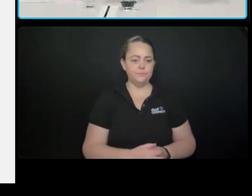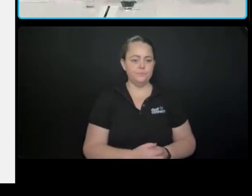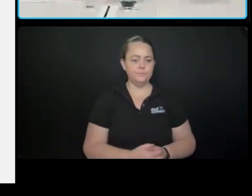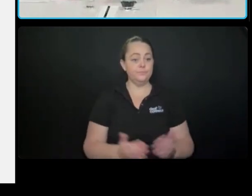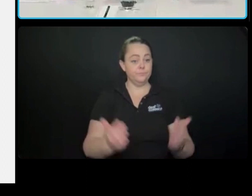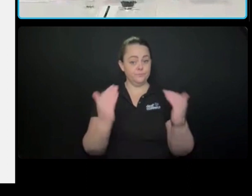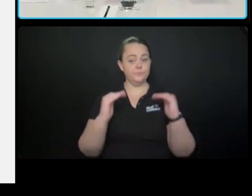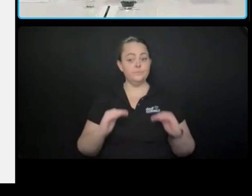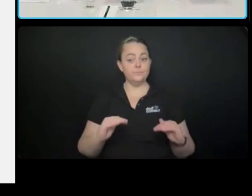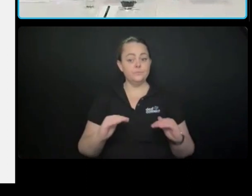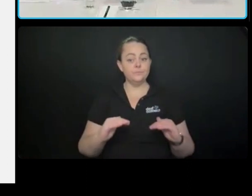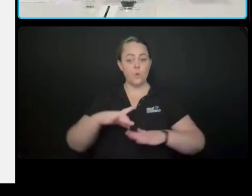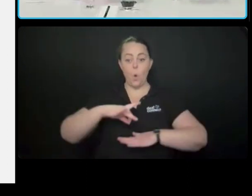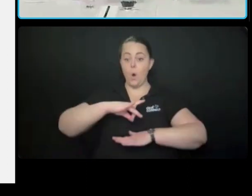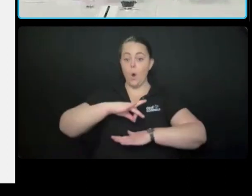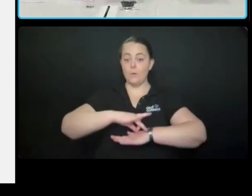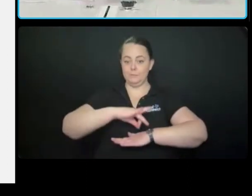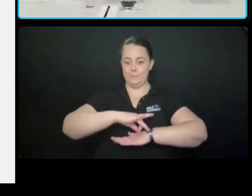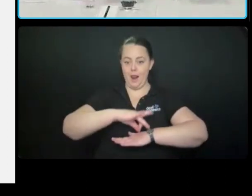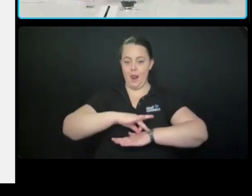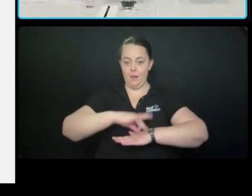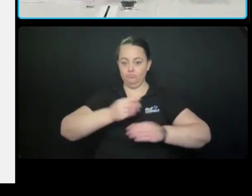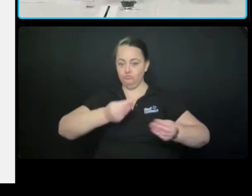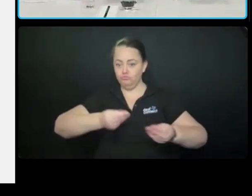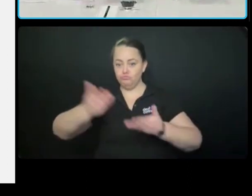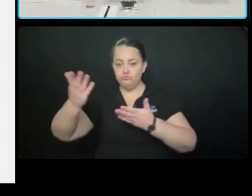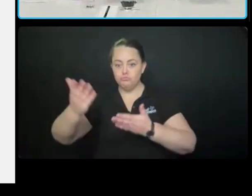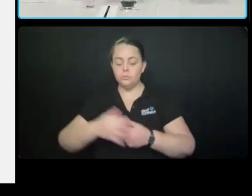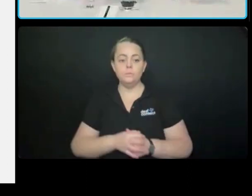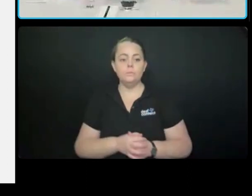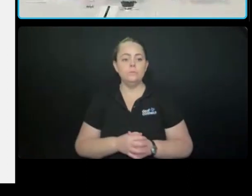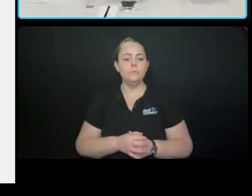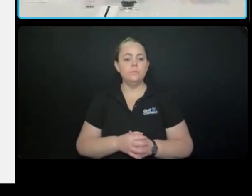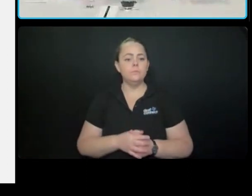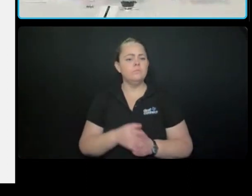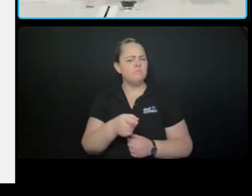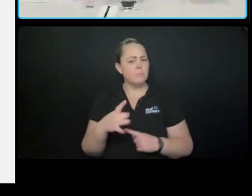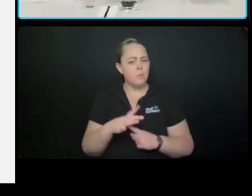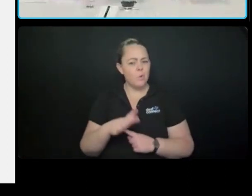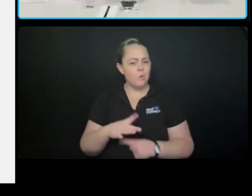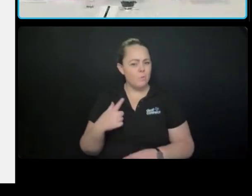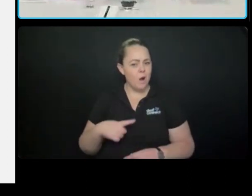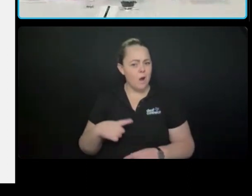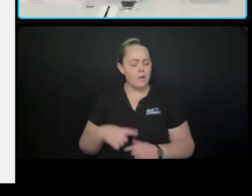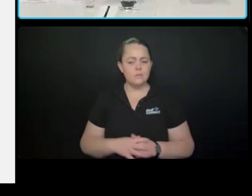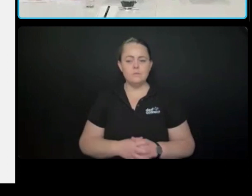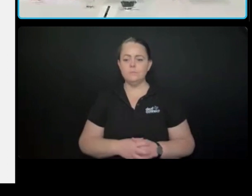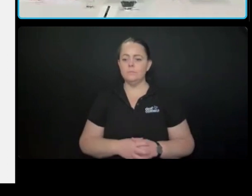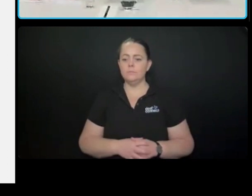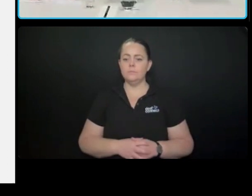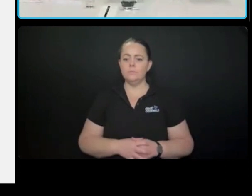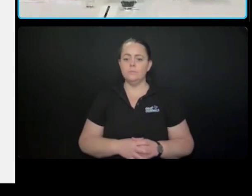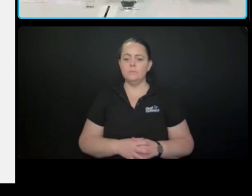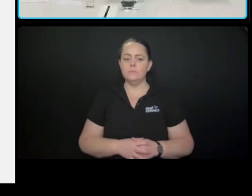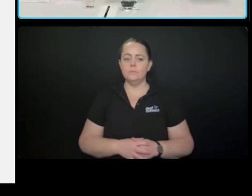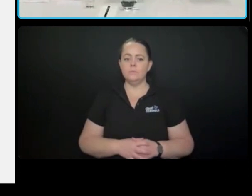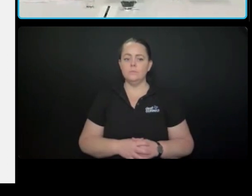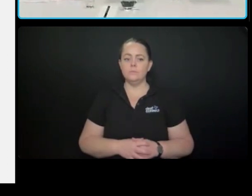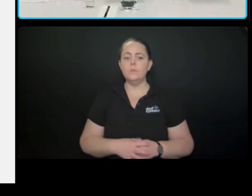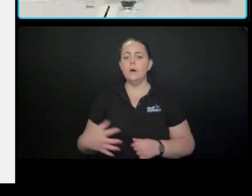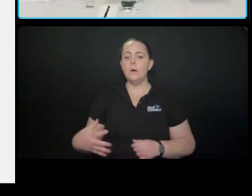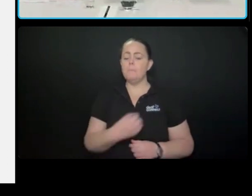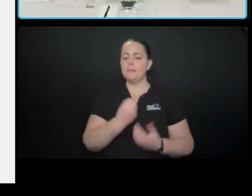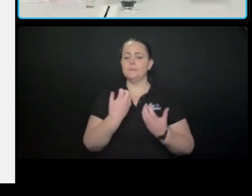move on to hospitalisation. So why is this important? It recognises the importance of having timely hospital